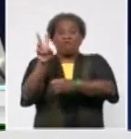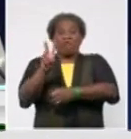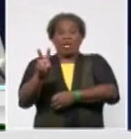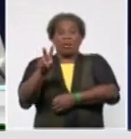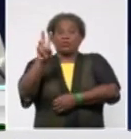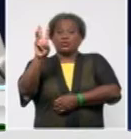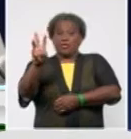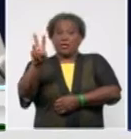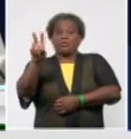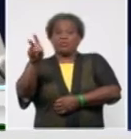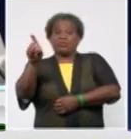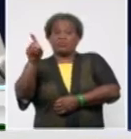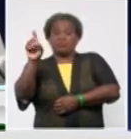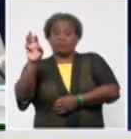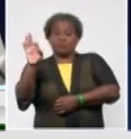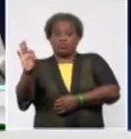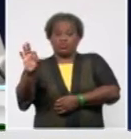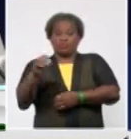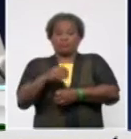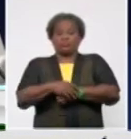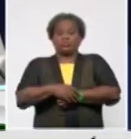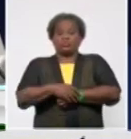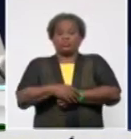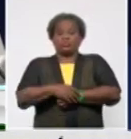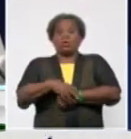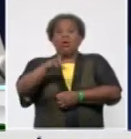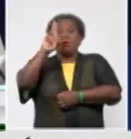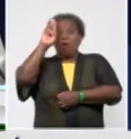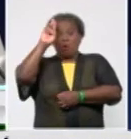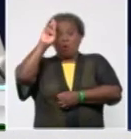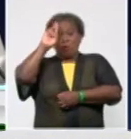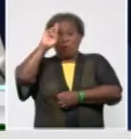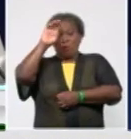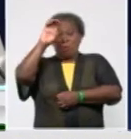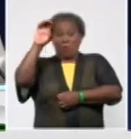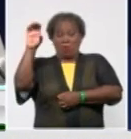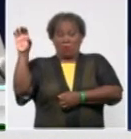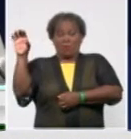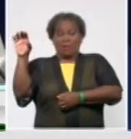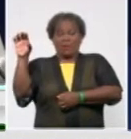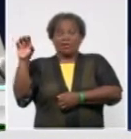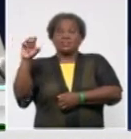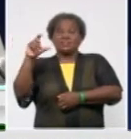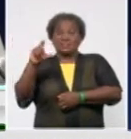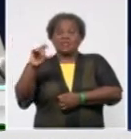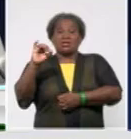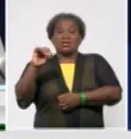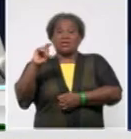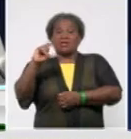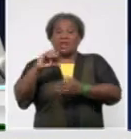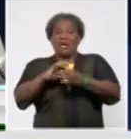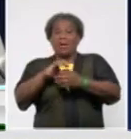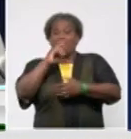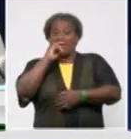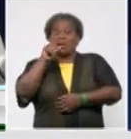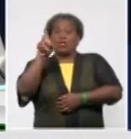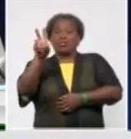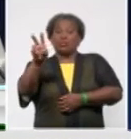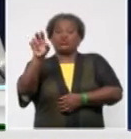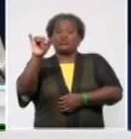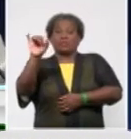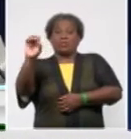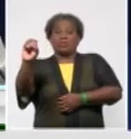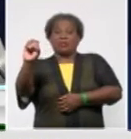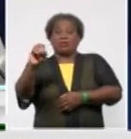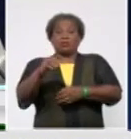transmitting the virus within the community in order to isolate them and properly treat them. As a result of the analysis